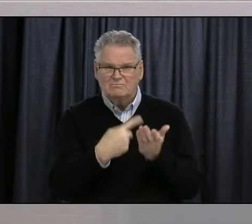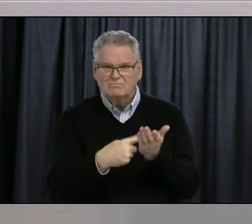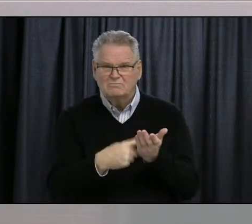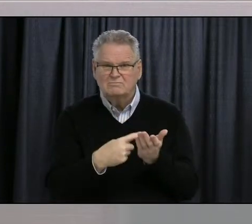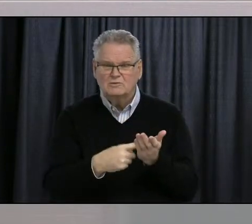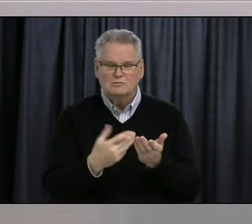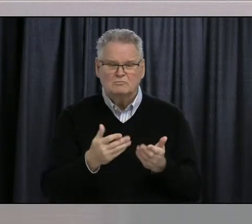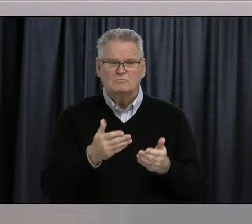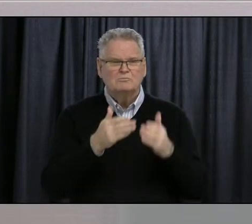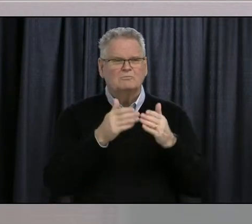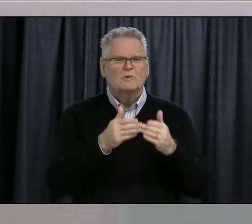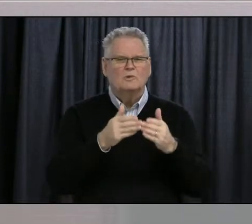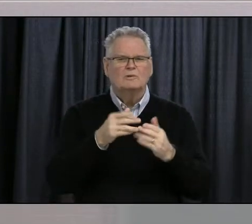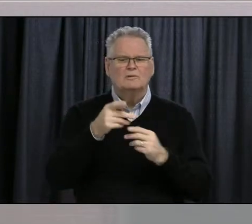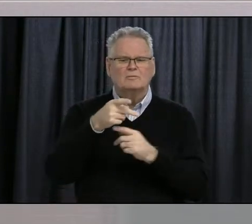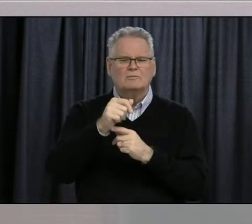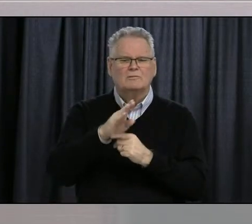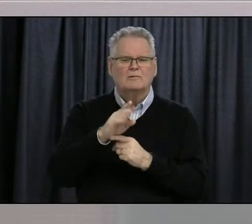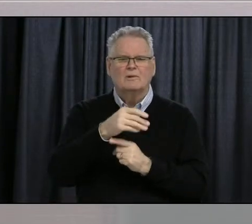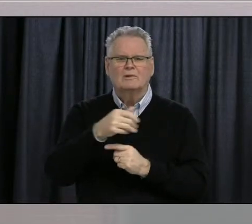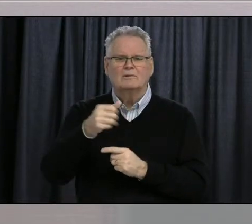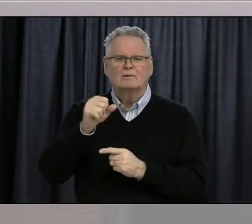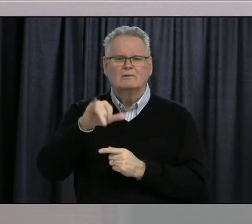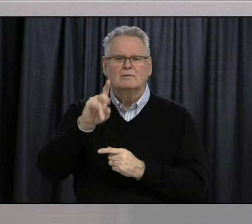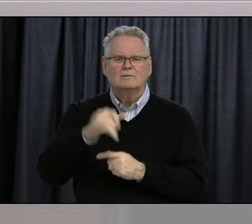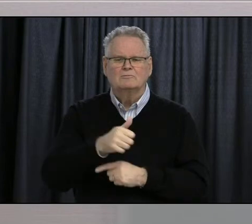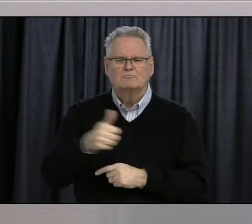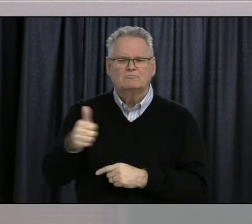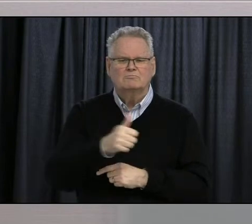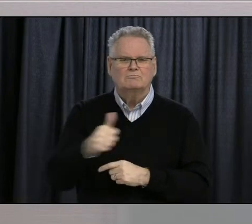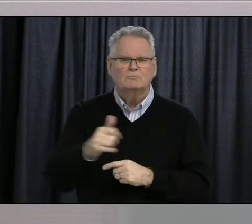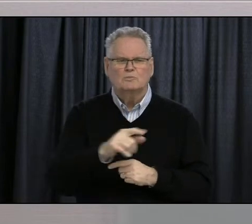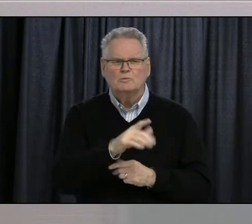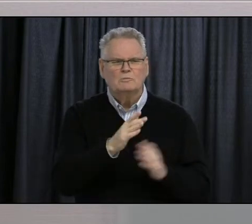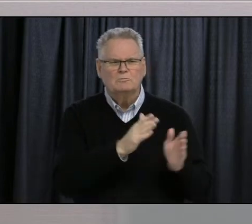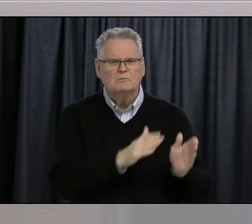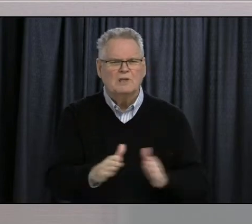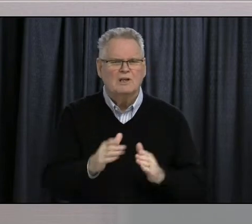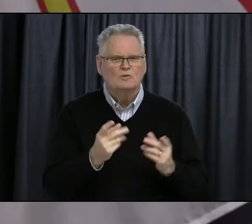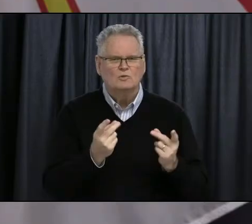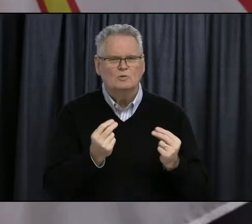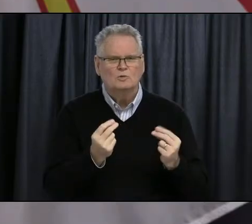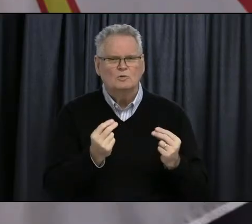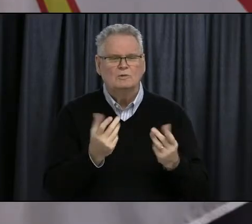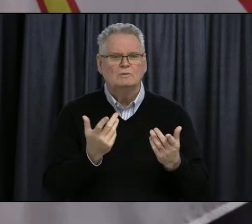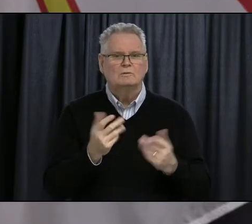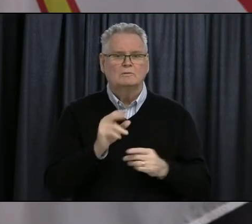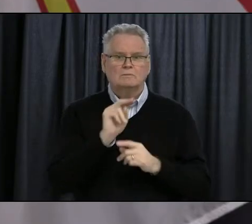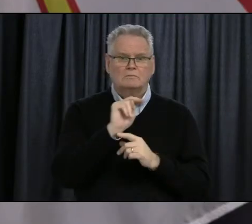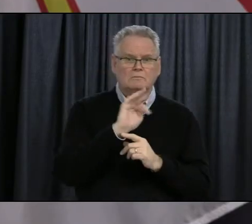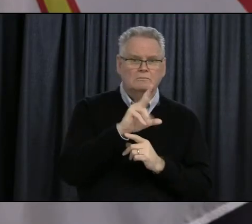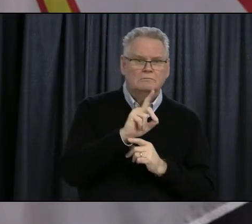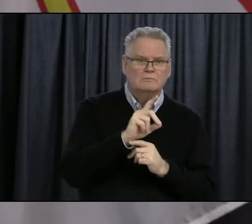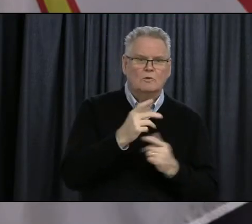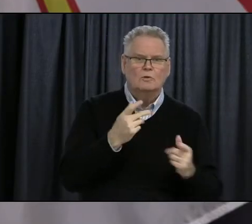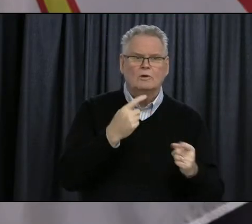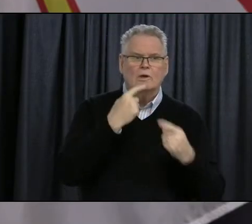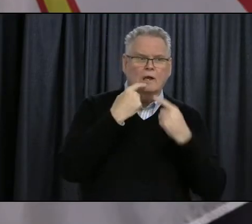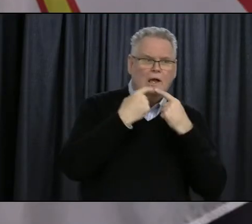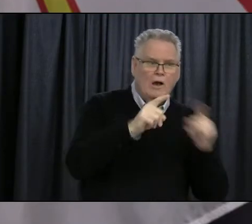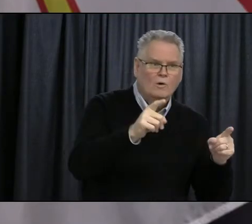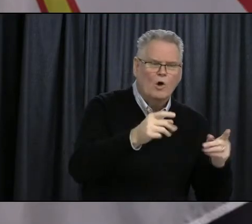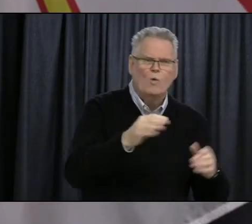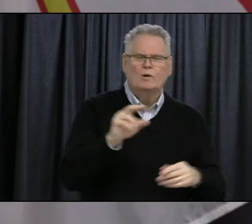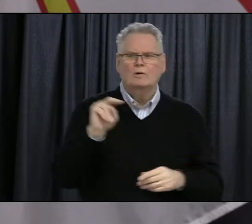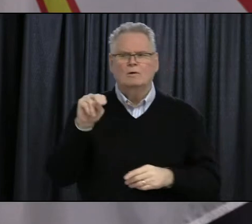cases stemming from that be reported? Will they be reported through Nova Scotia or Newfoundland and Labrador? So reporting of cases